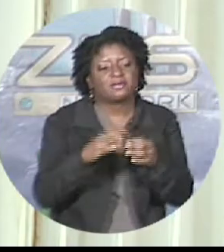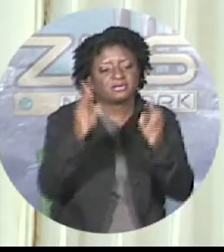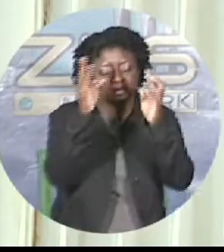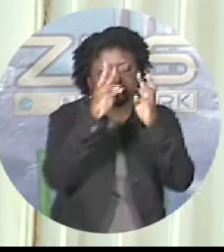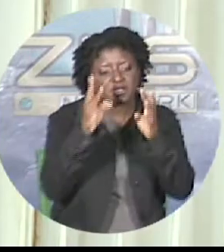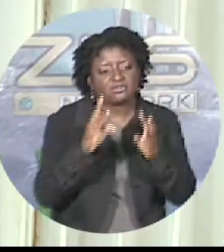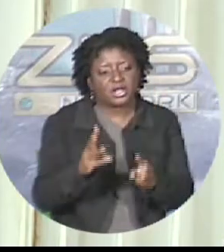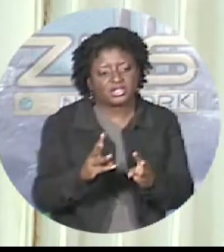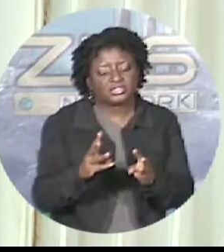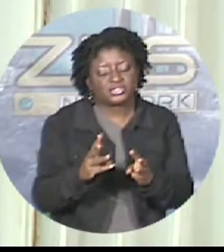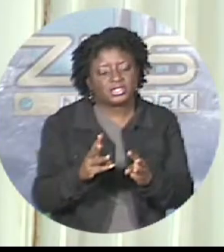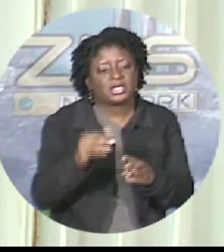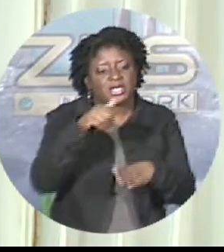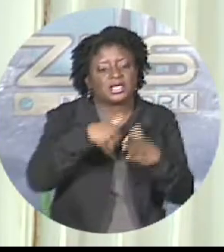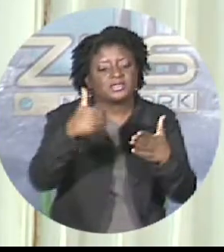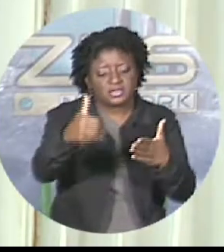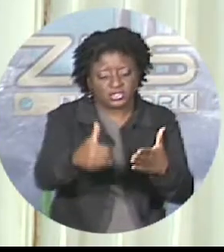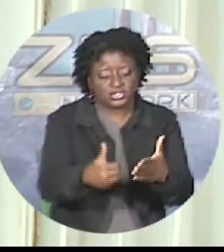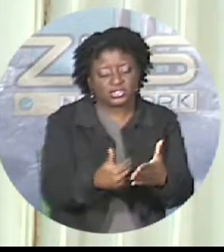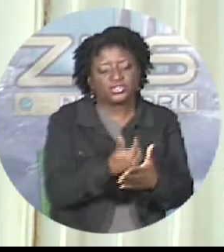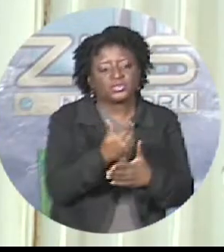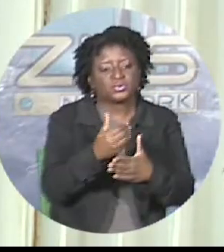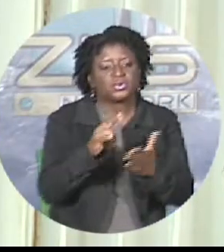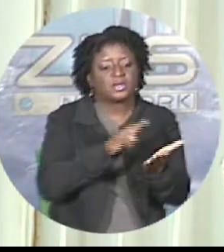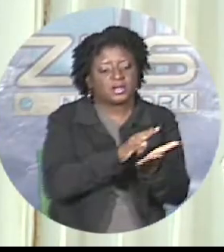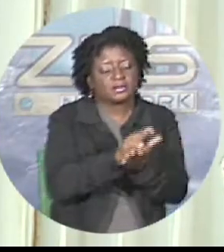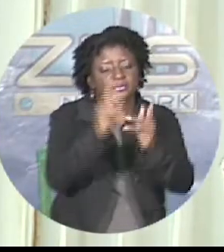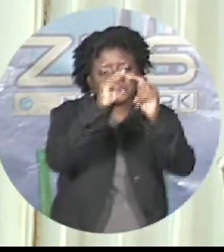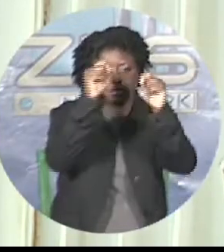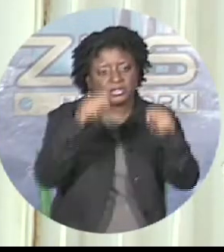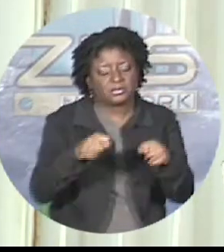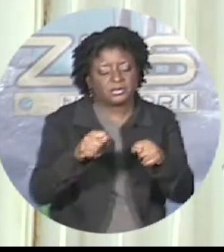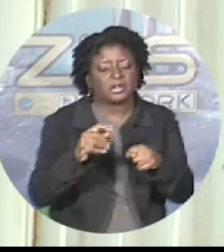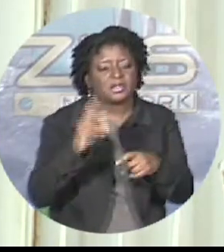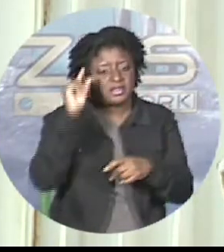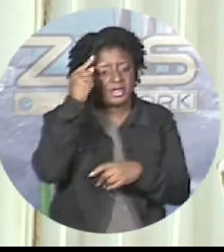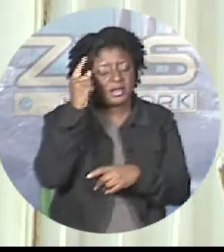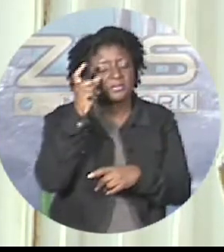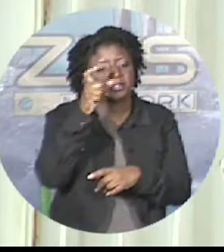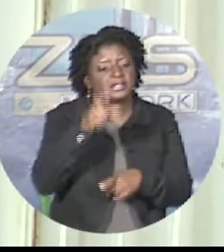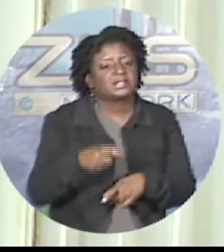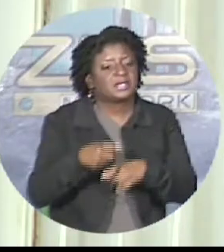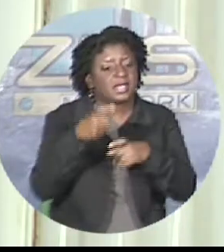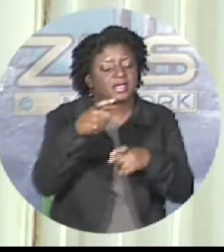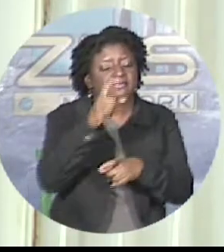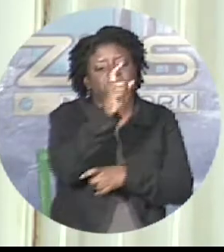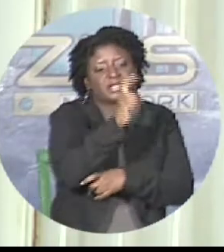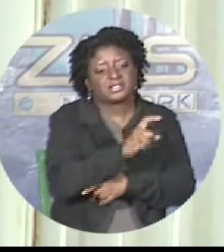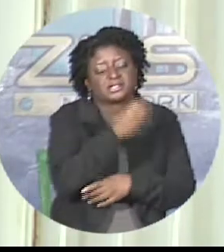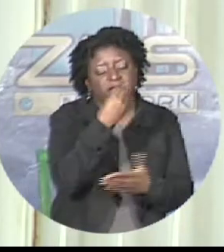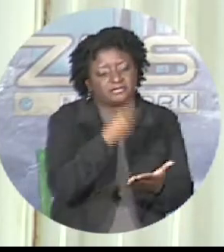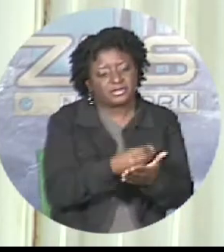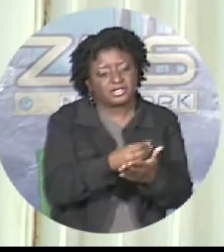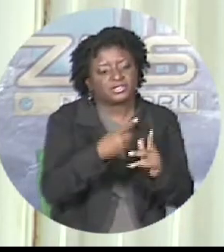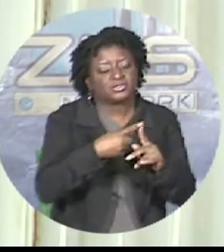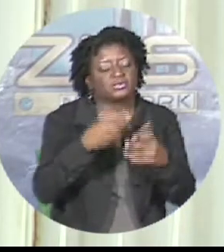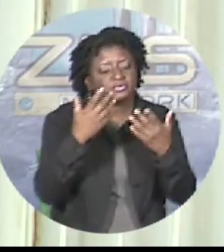terminal, and we've been given by the government the necessary funding to complete